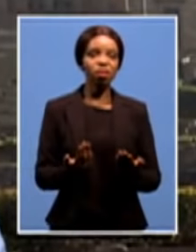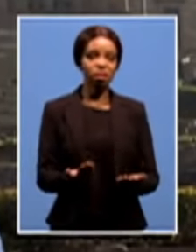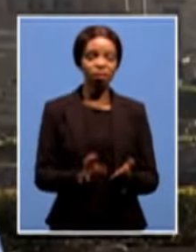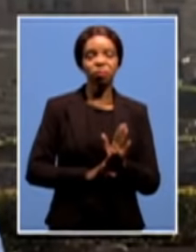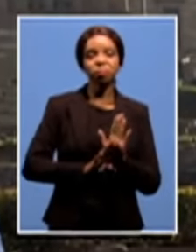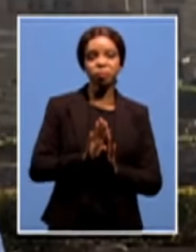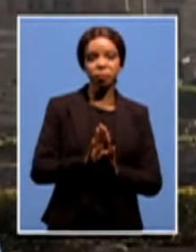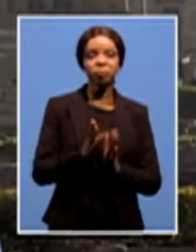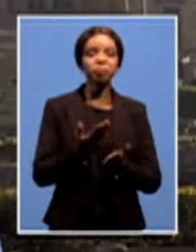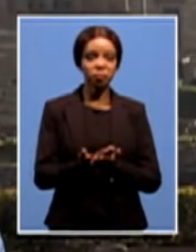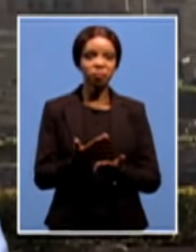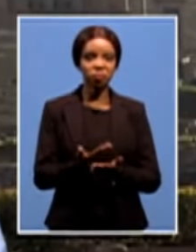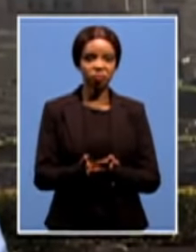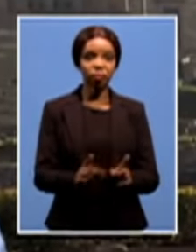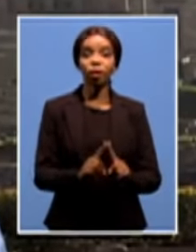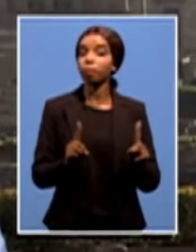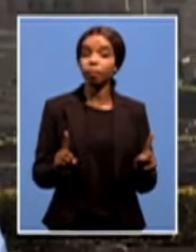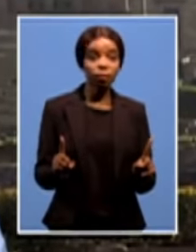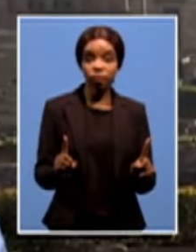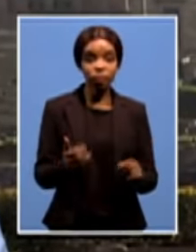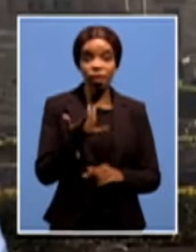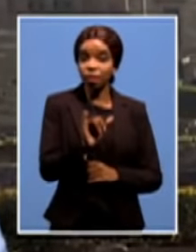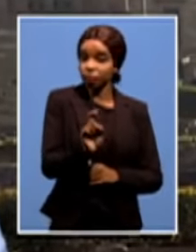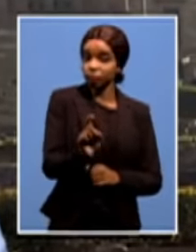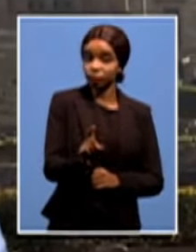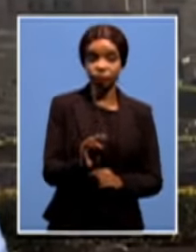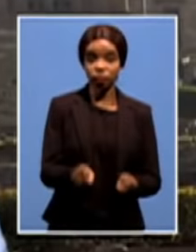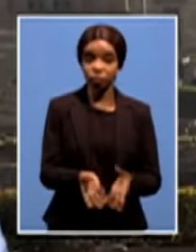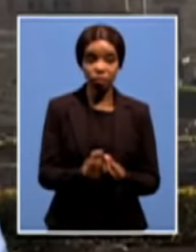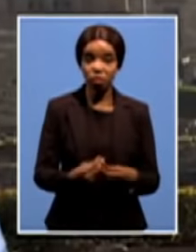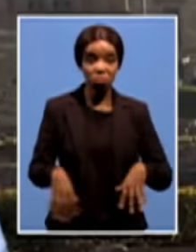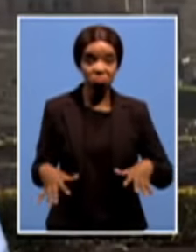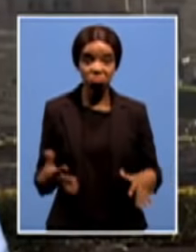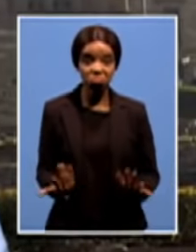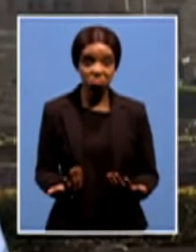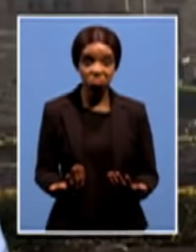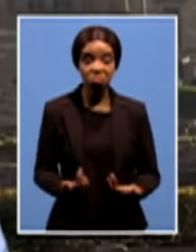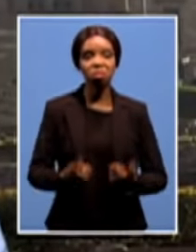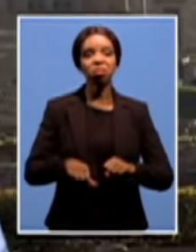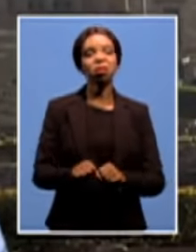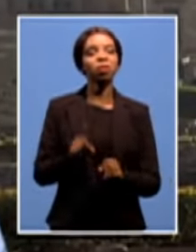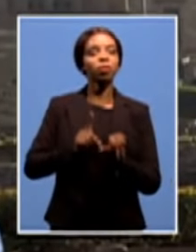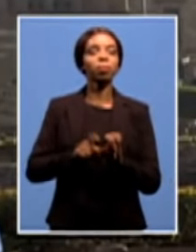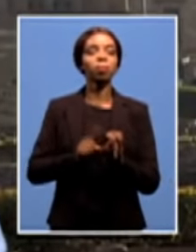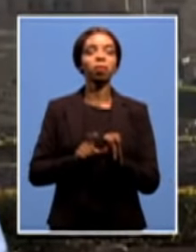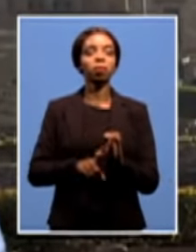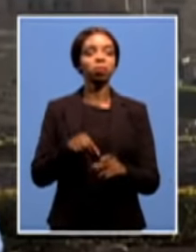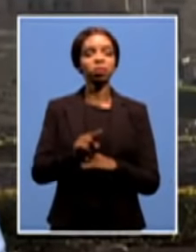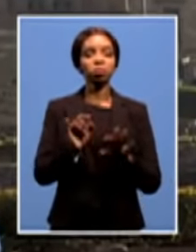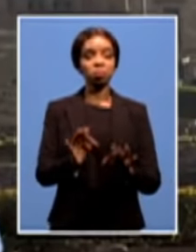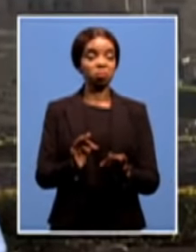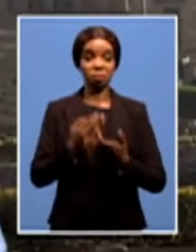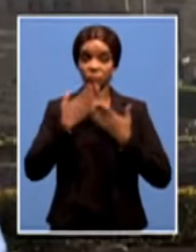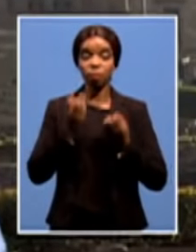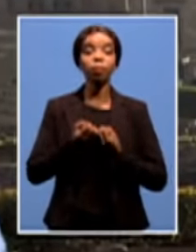get. But if they don't get that, and if the quality is questionable, which in many instances